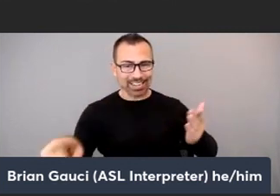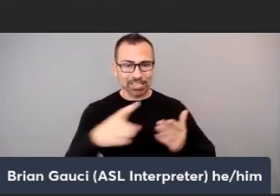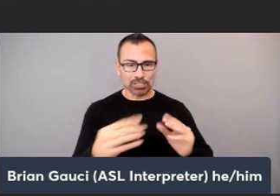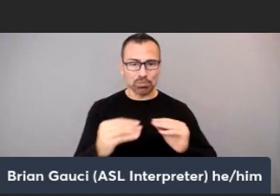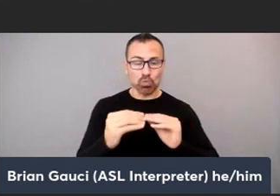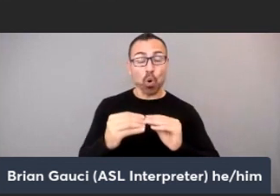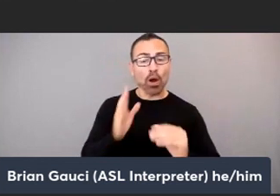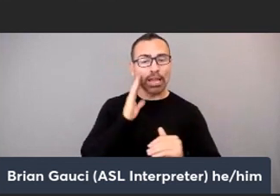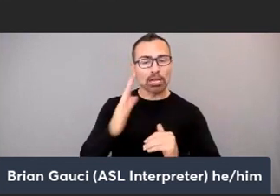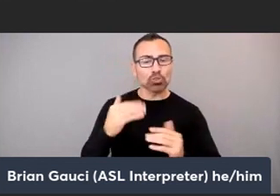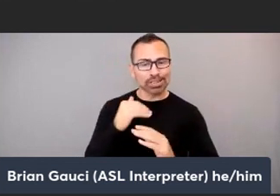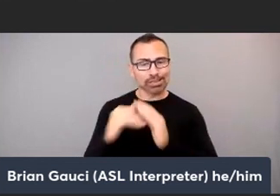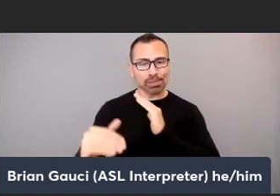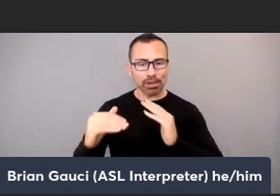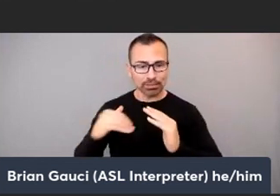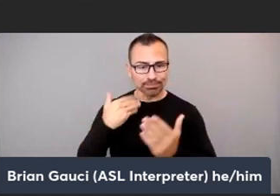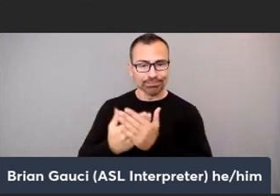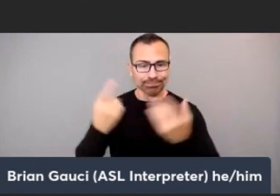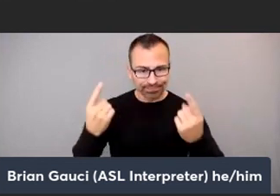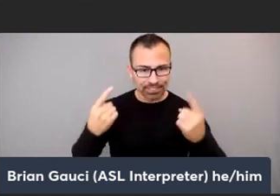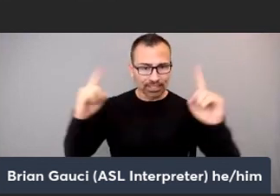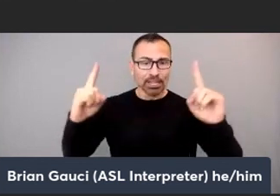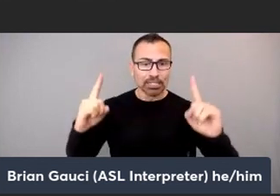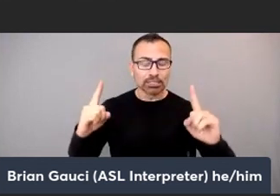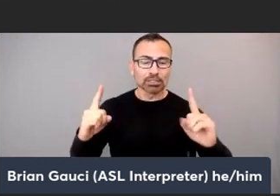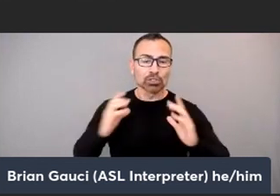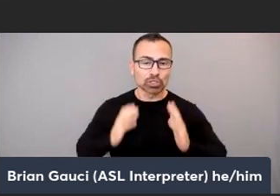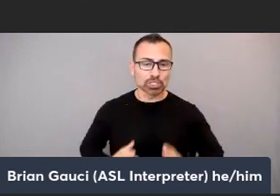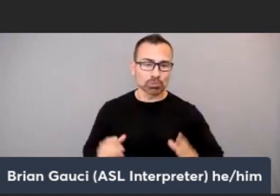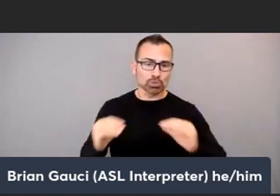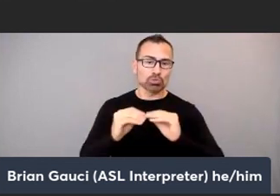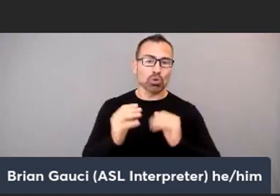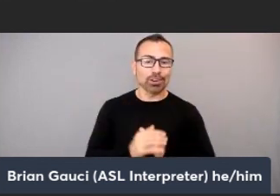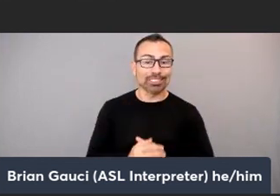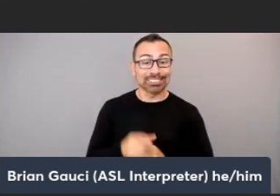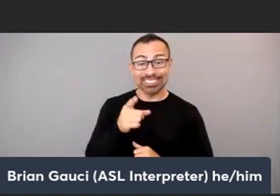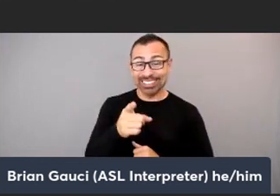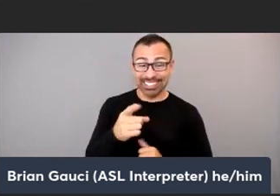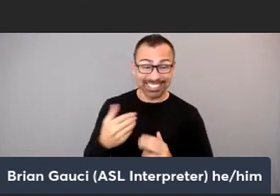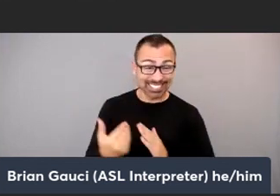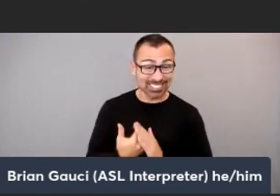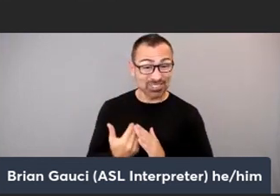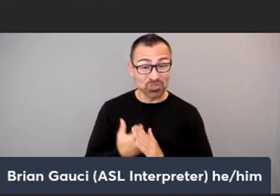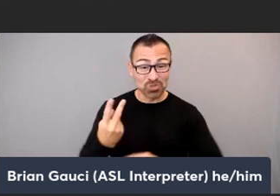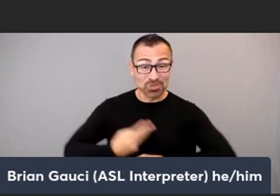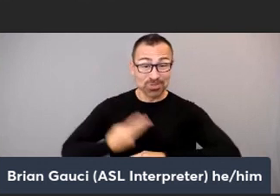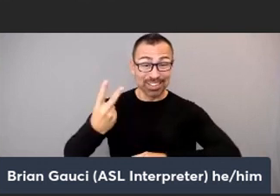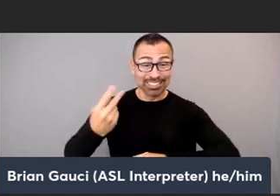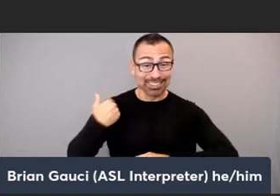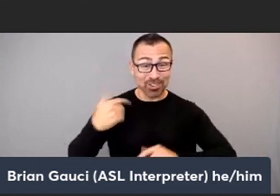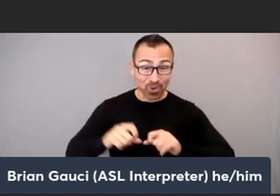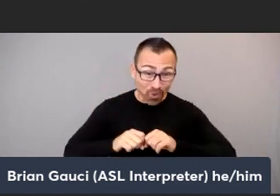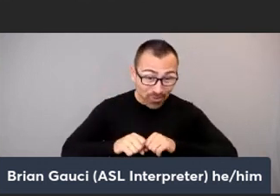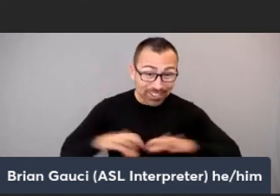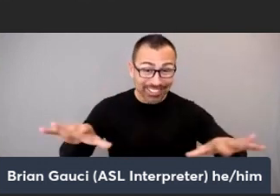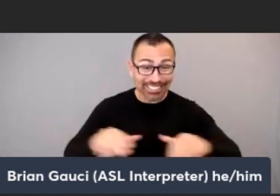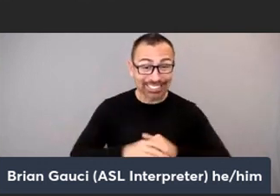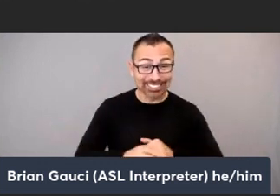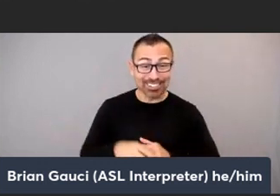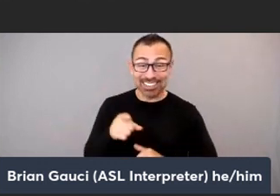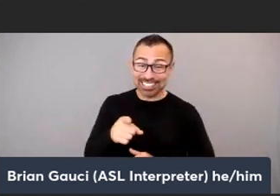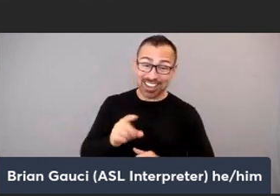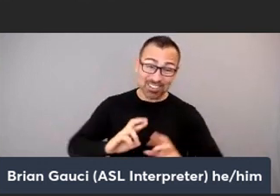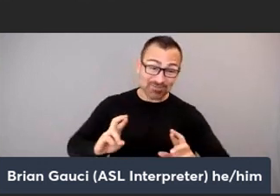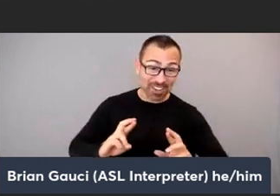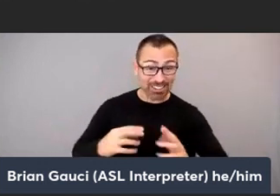is available today, so you want to go play around with it. It's out there. We just released 2 days ago, and it's waiting. I love it. Any features